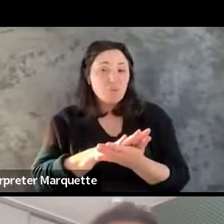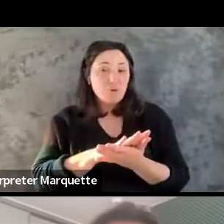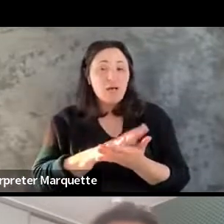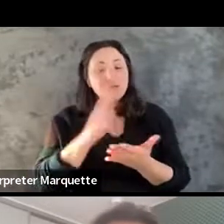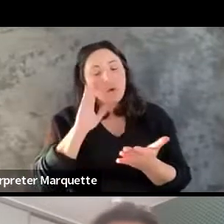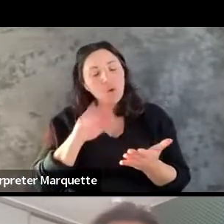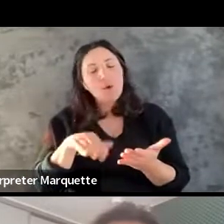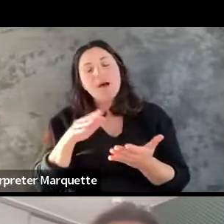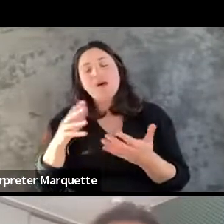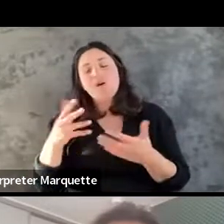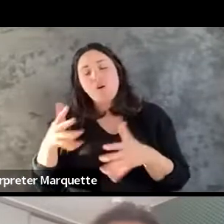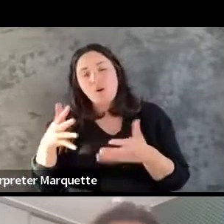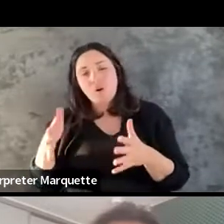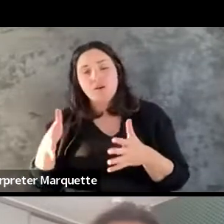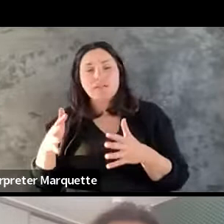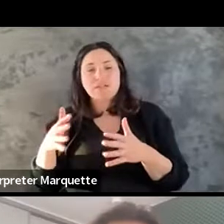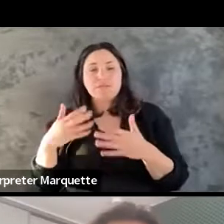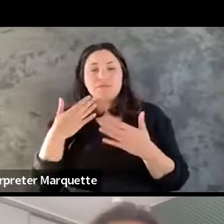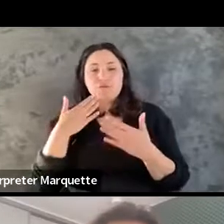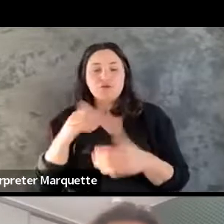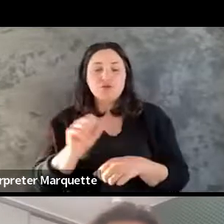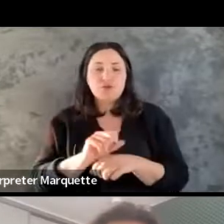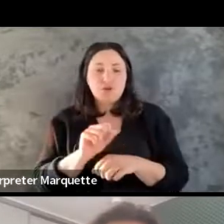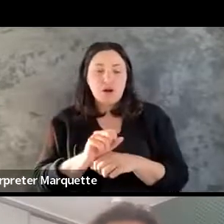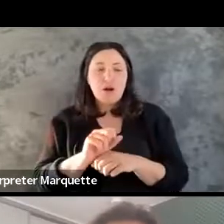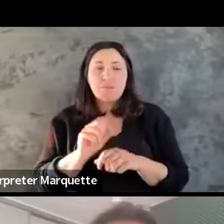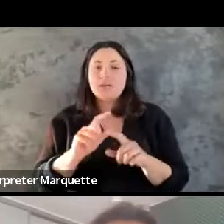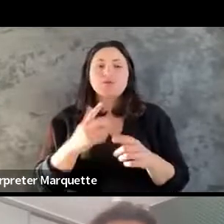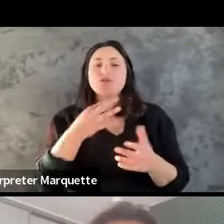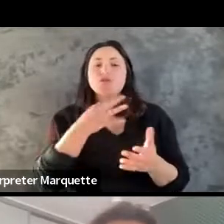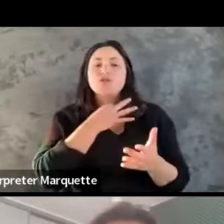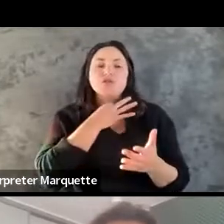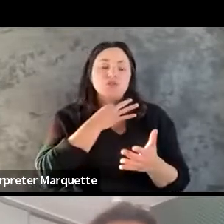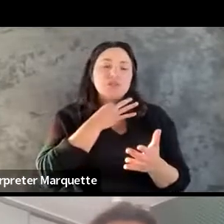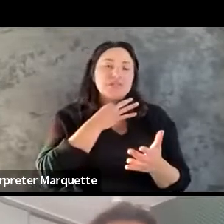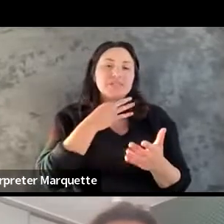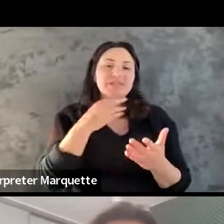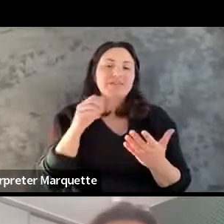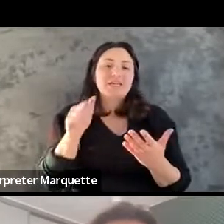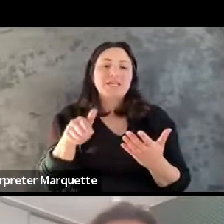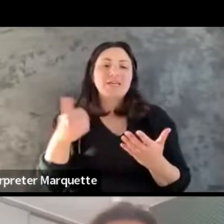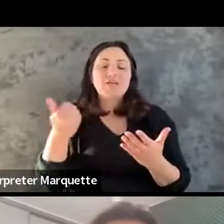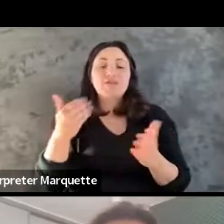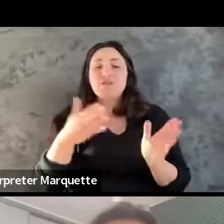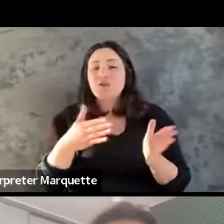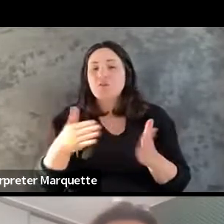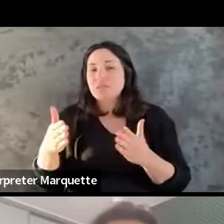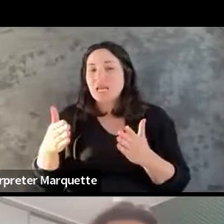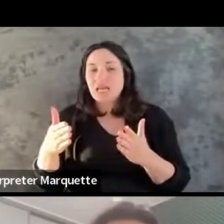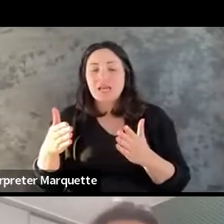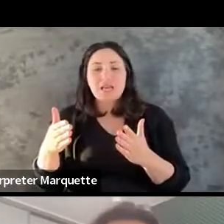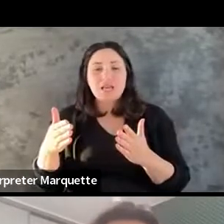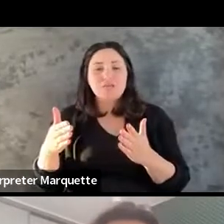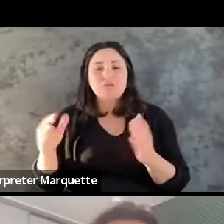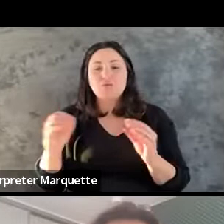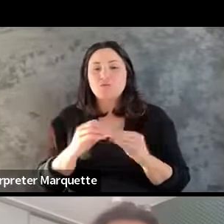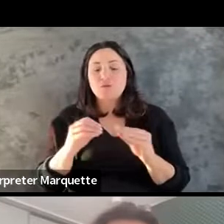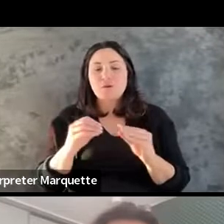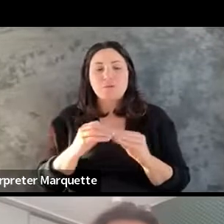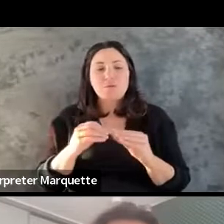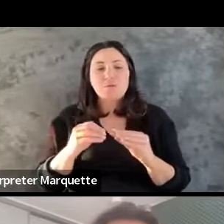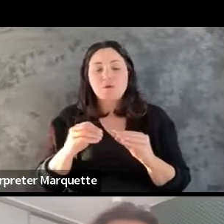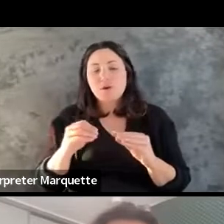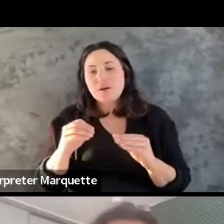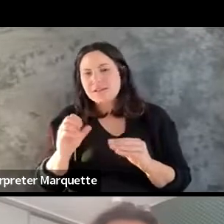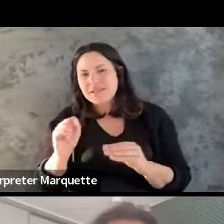job already in addressing this, but I'm just wondering if there's any plans to do more, like sex ed class that